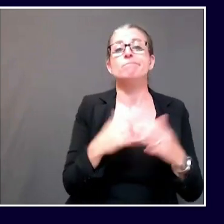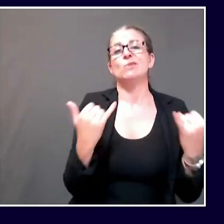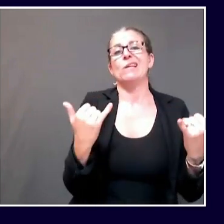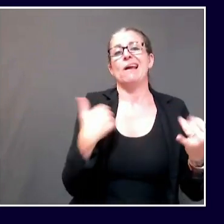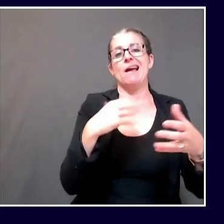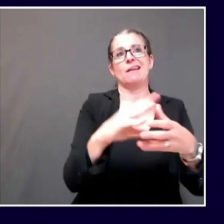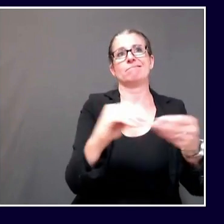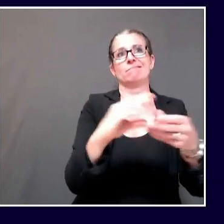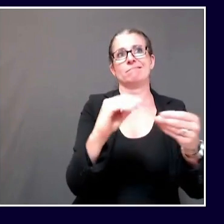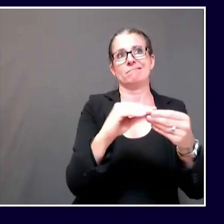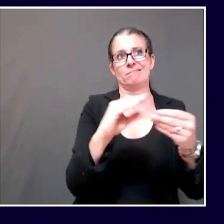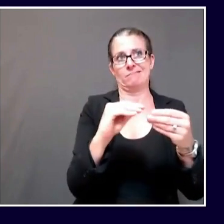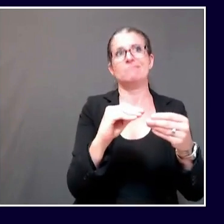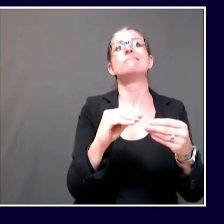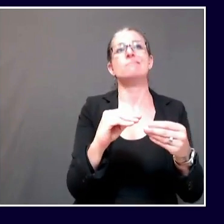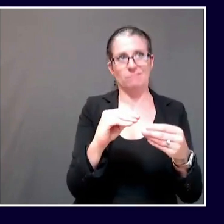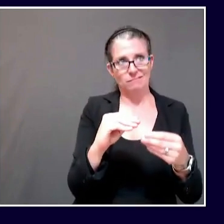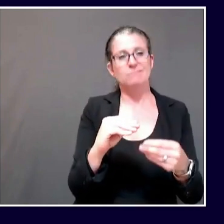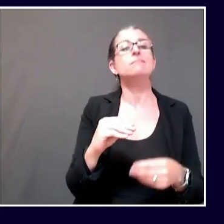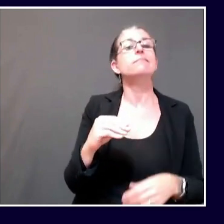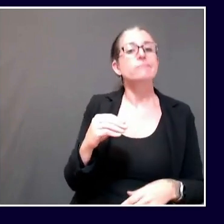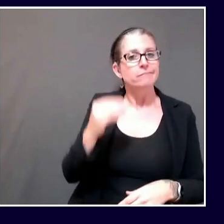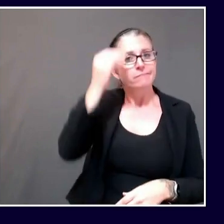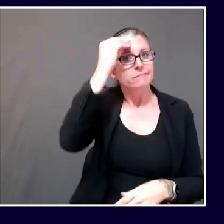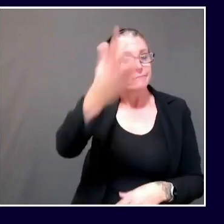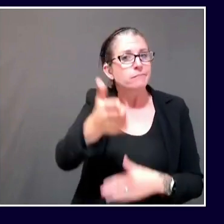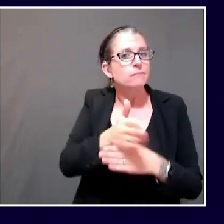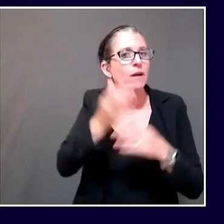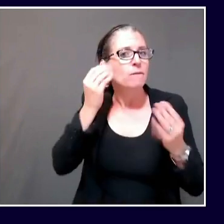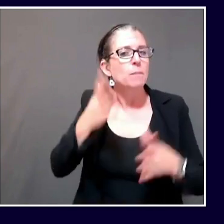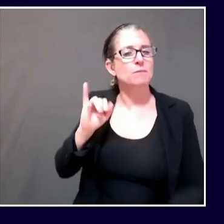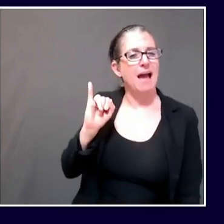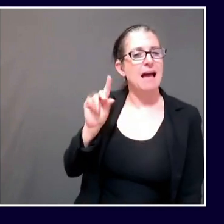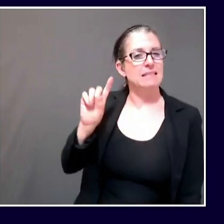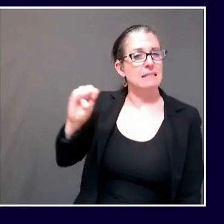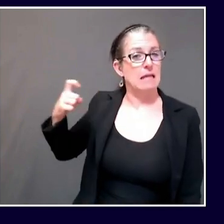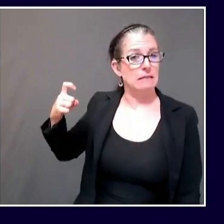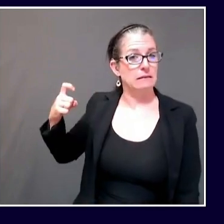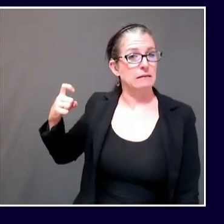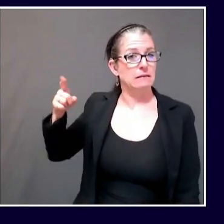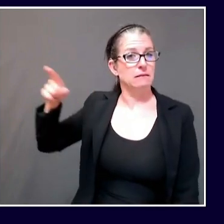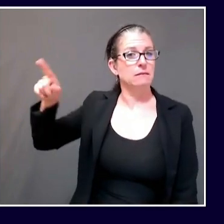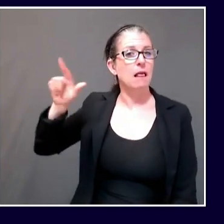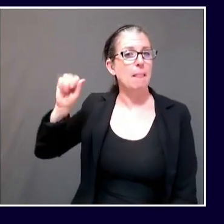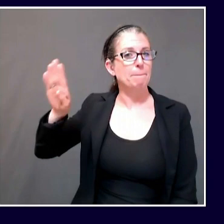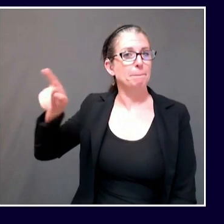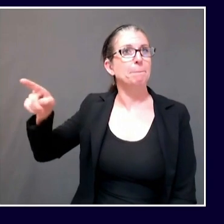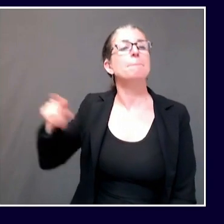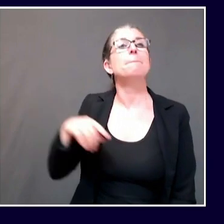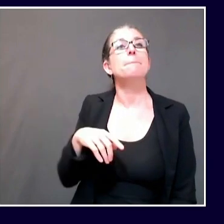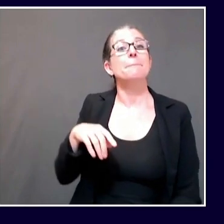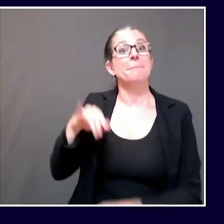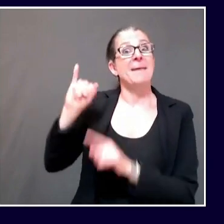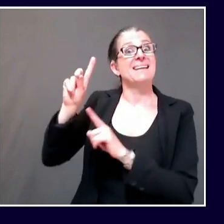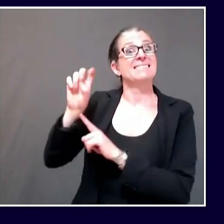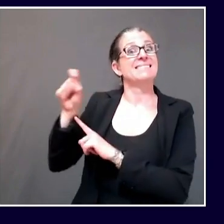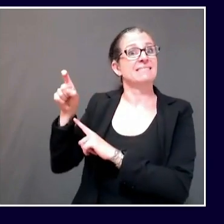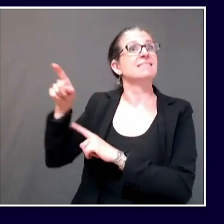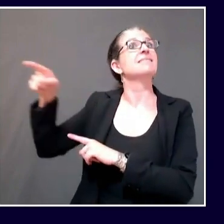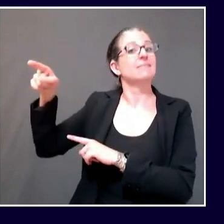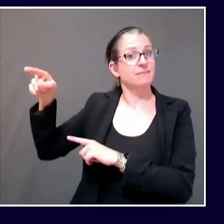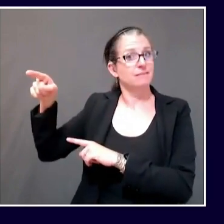laboratory stationed at the Health and Environmental Testing Laboratory in Augusta. This quadruples Maine's